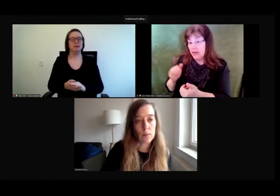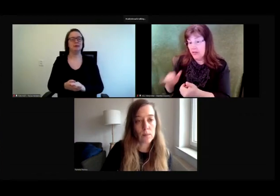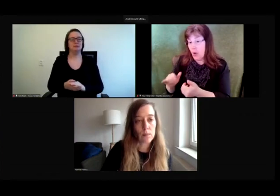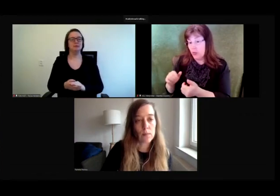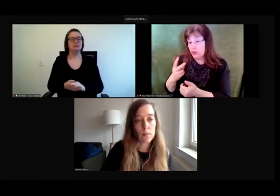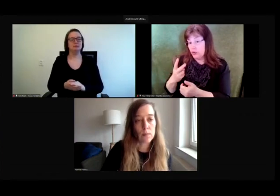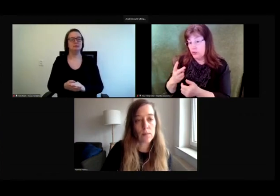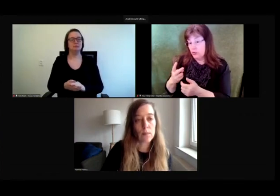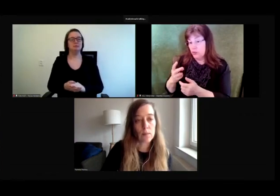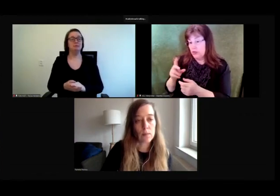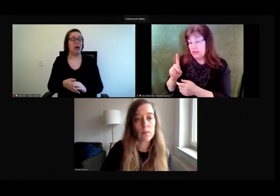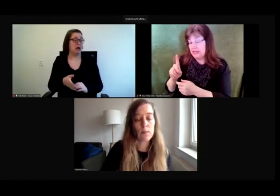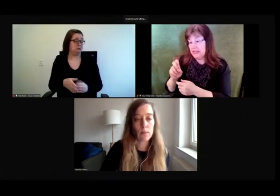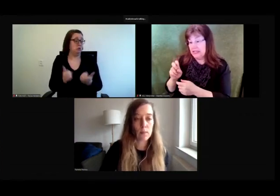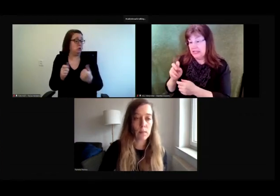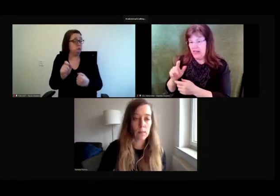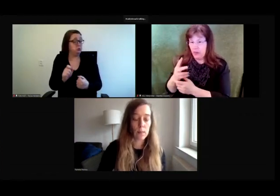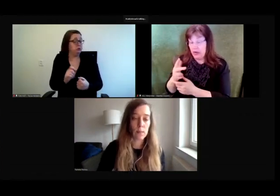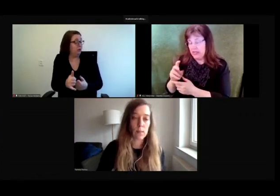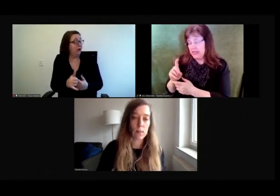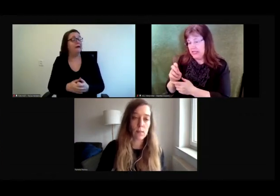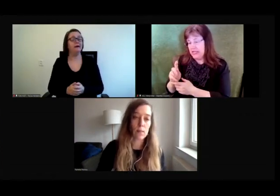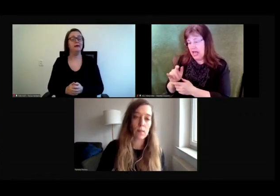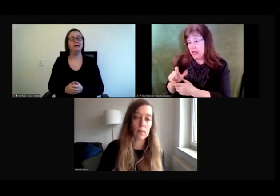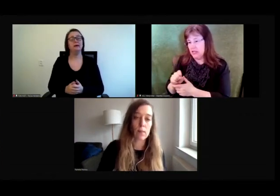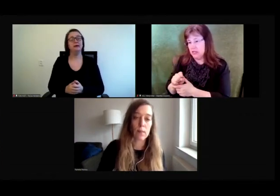it is surely a good point.